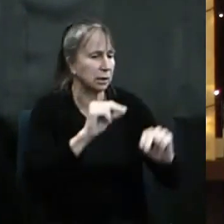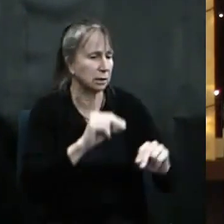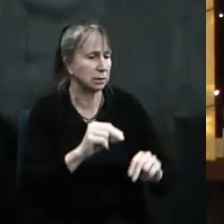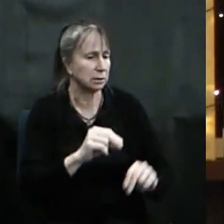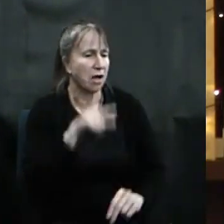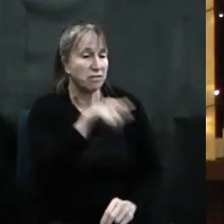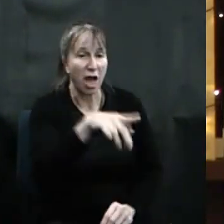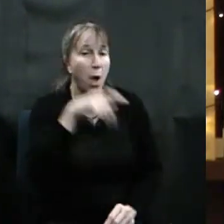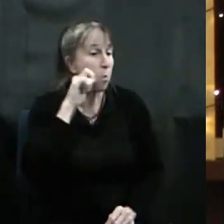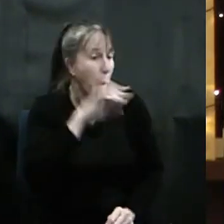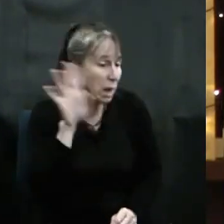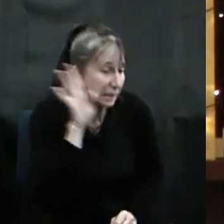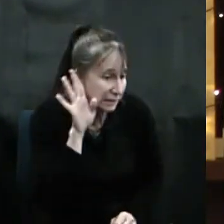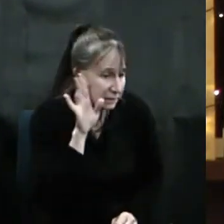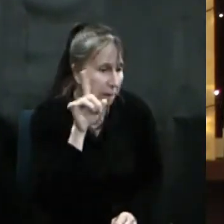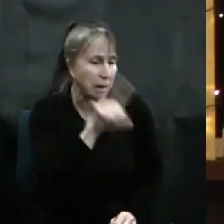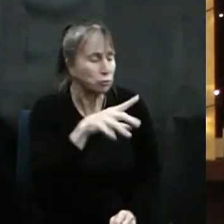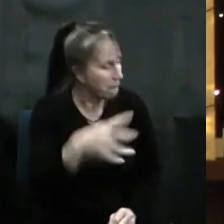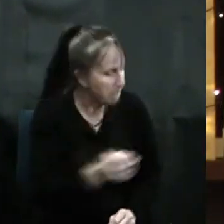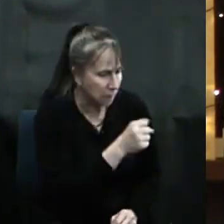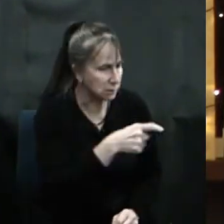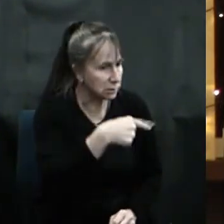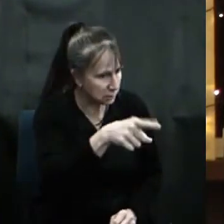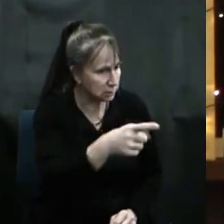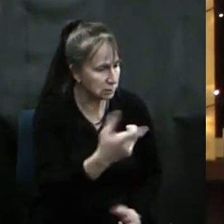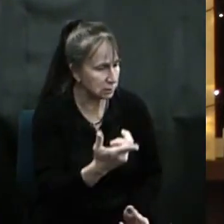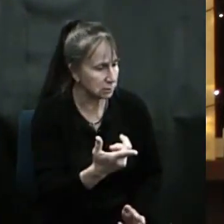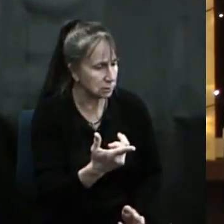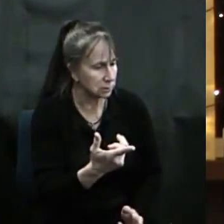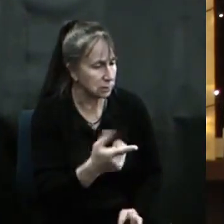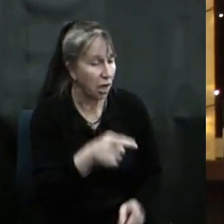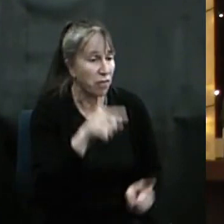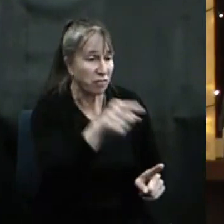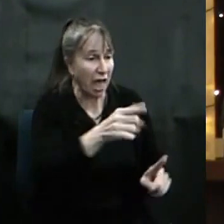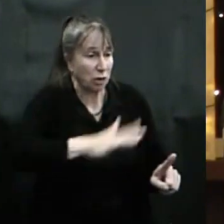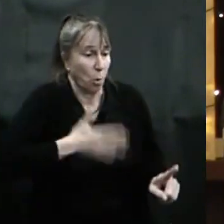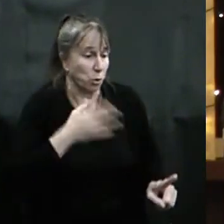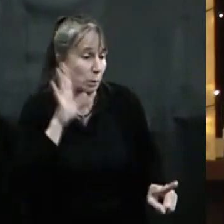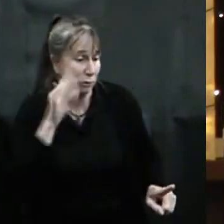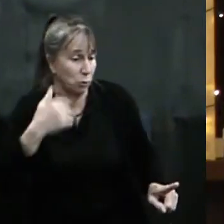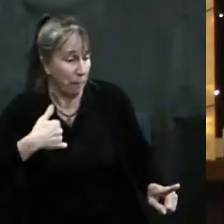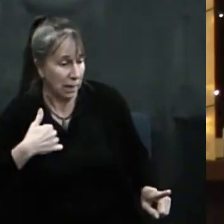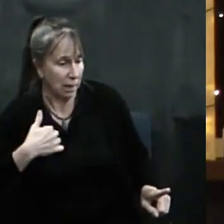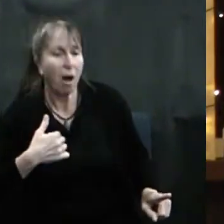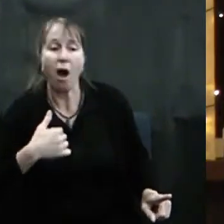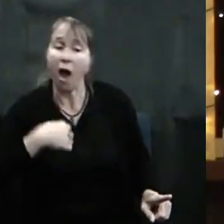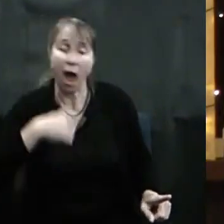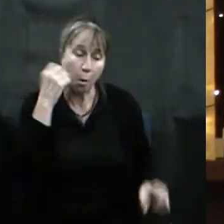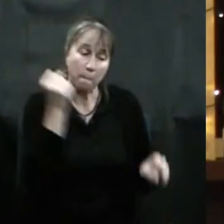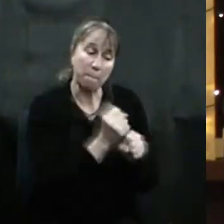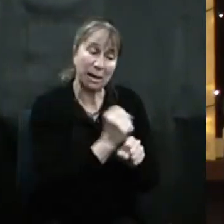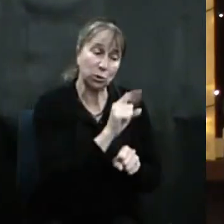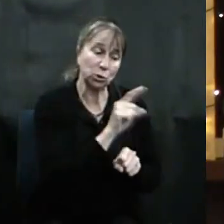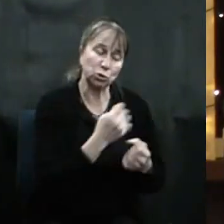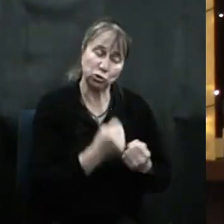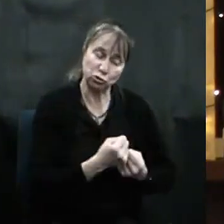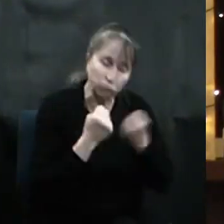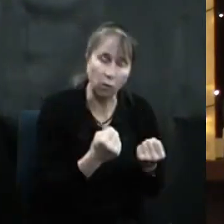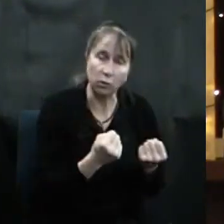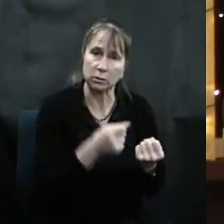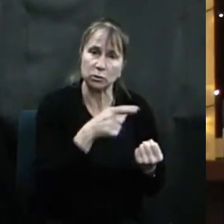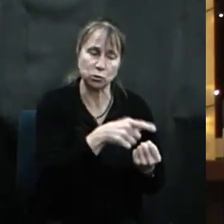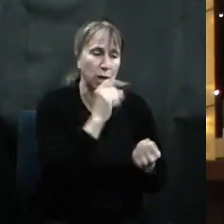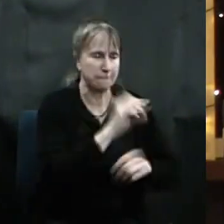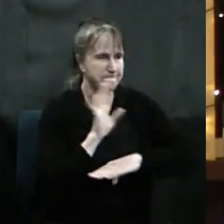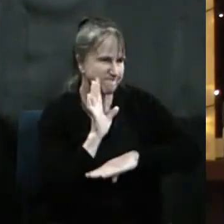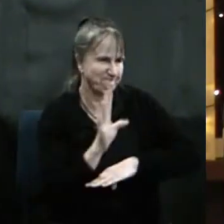that the people won't listen to you because they don't want to listen to me. But don't worry, I'm going to make you tough so that you can preach to them,